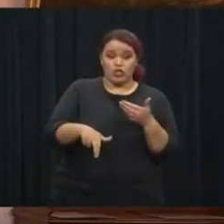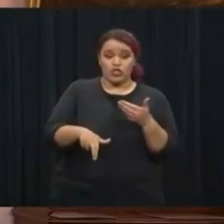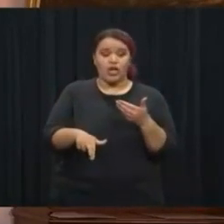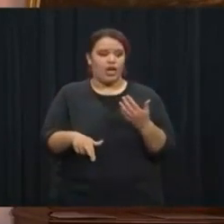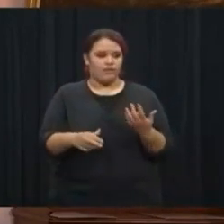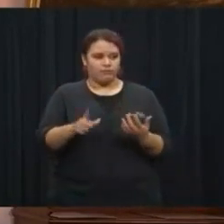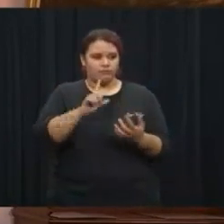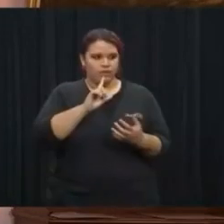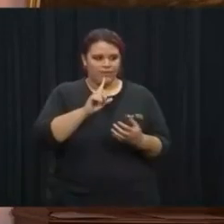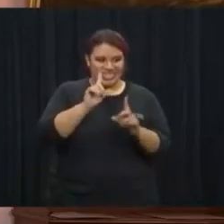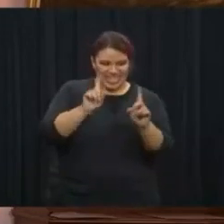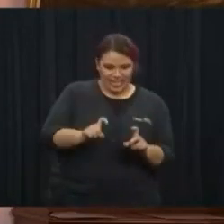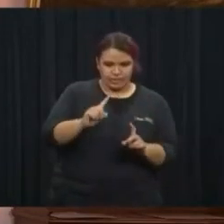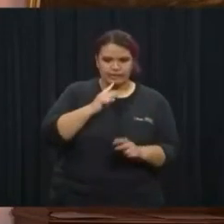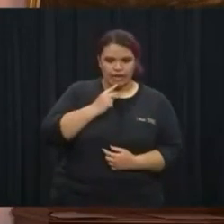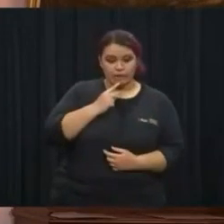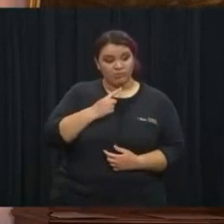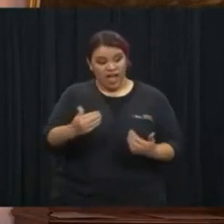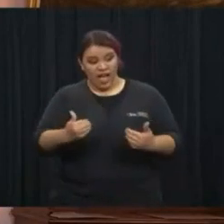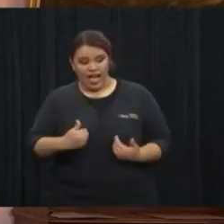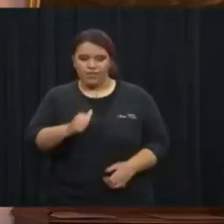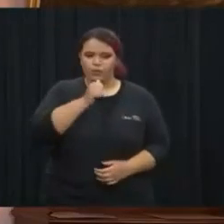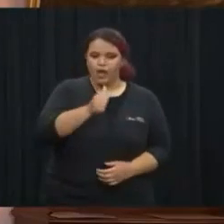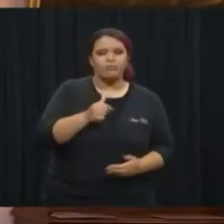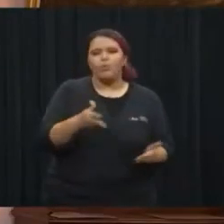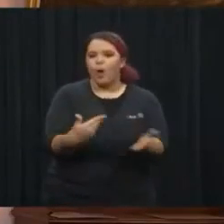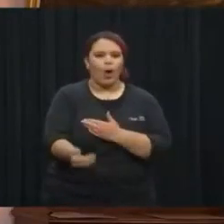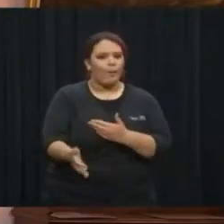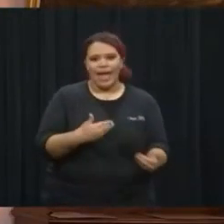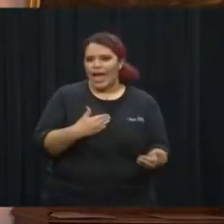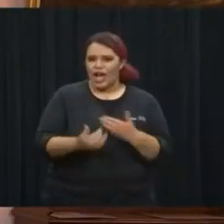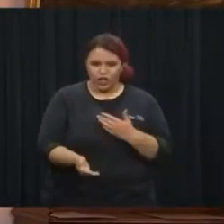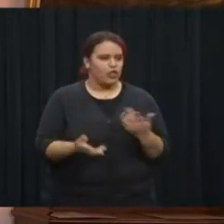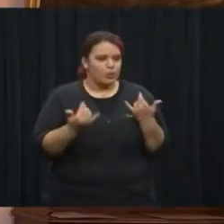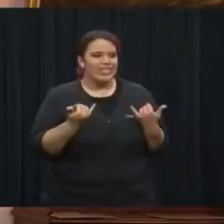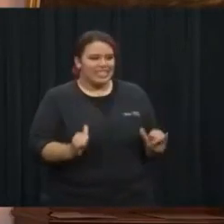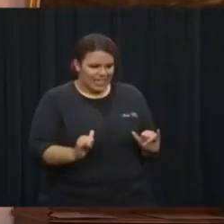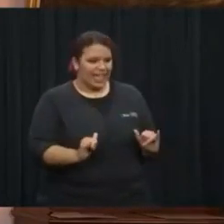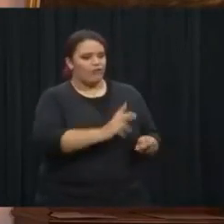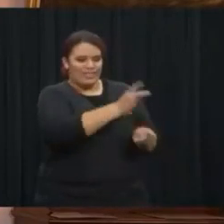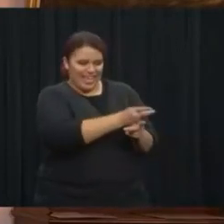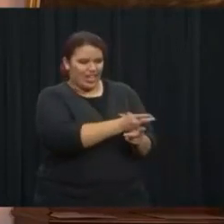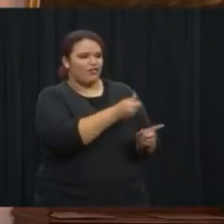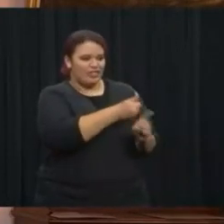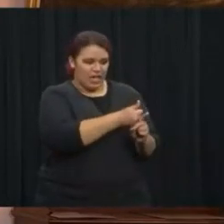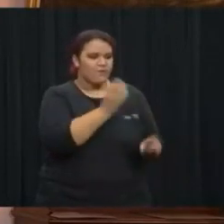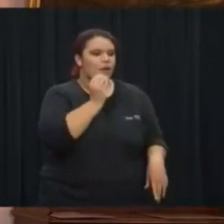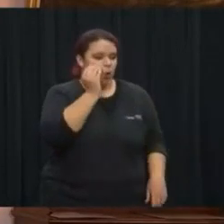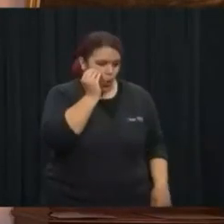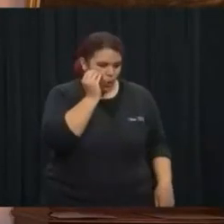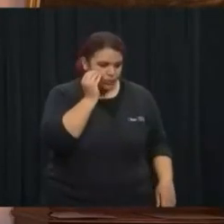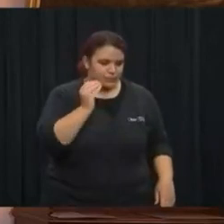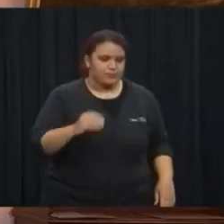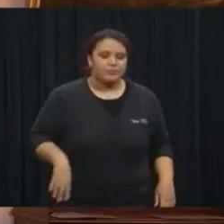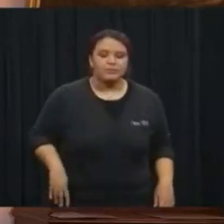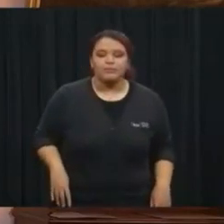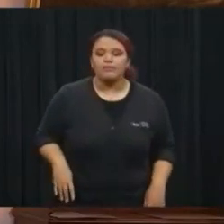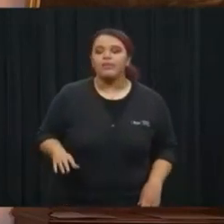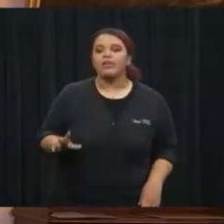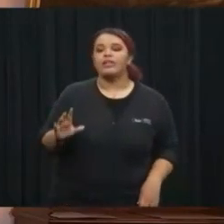It's not something that we did in Ohio to not have this capability. But what we have to do in my job, again, the